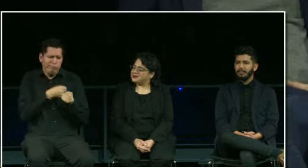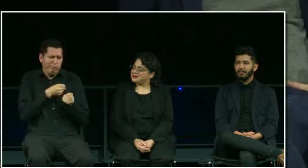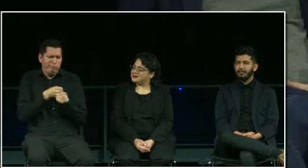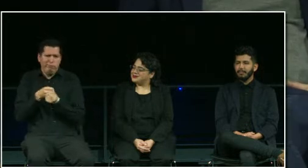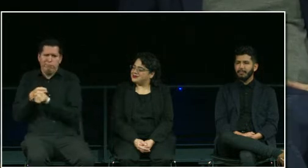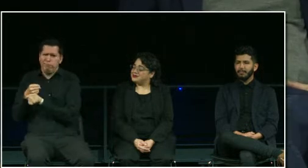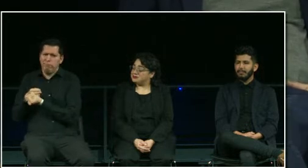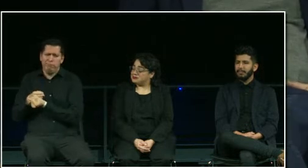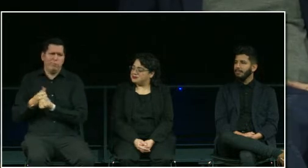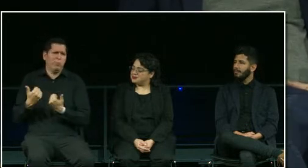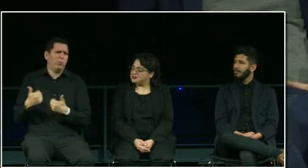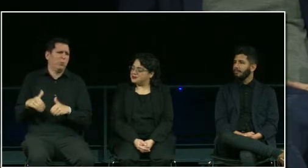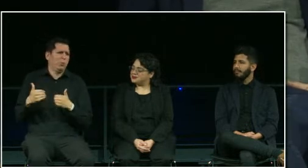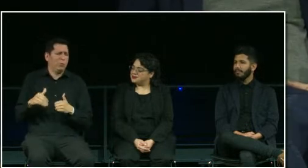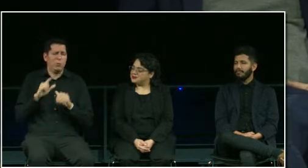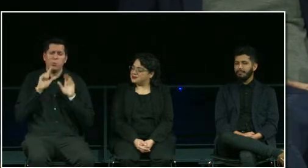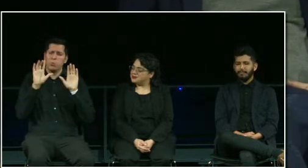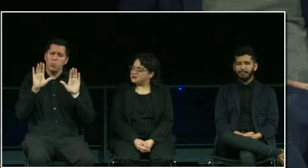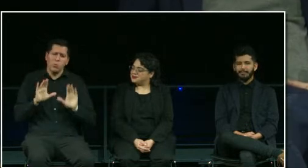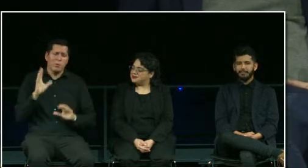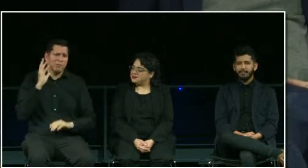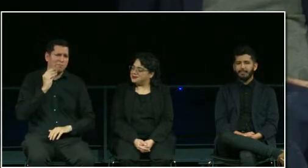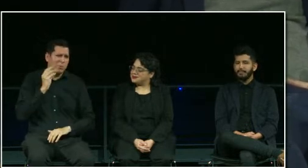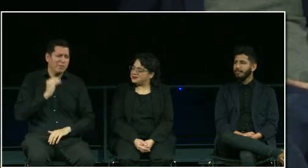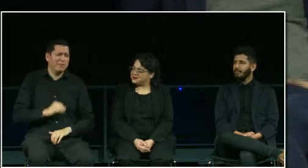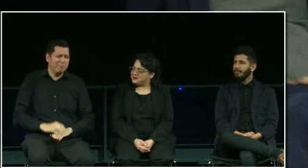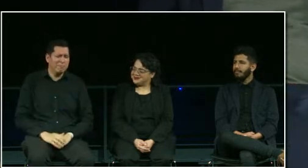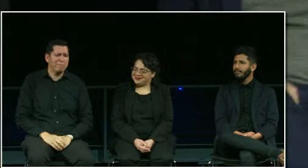of the way, so it was a great experience.